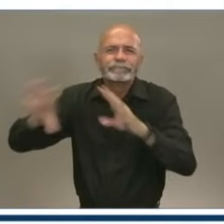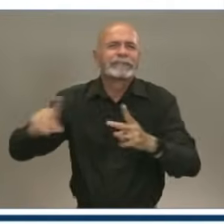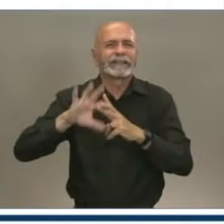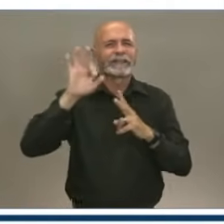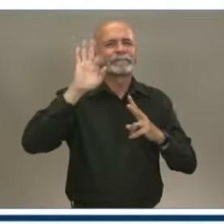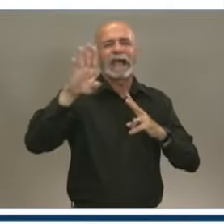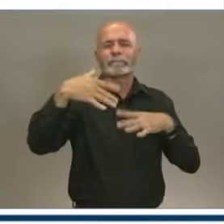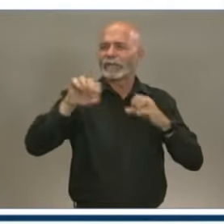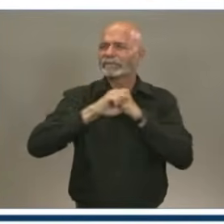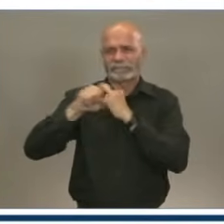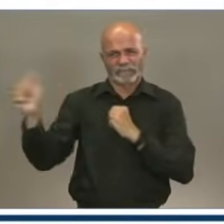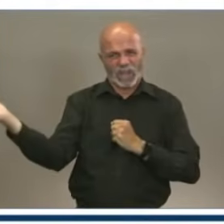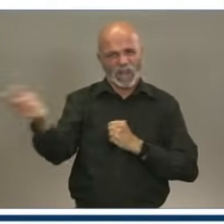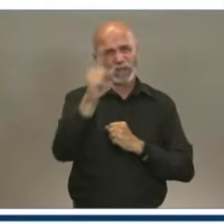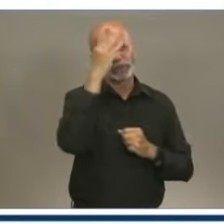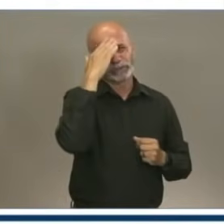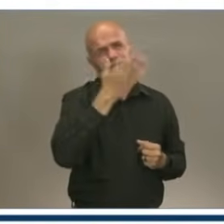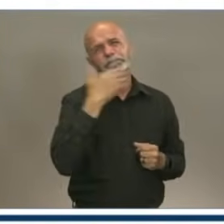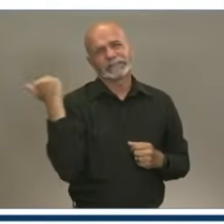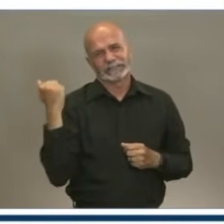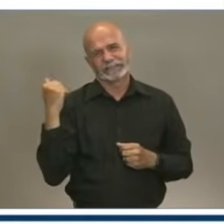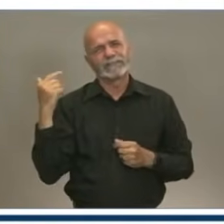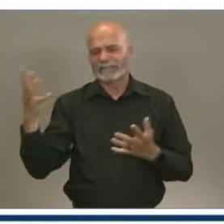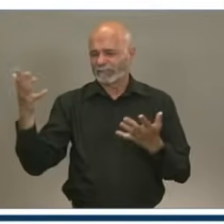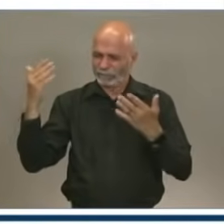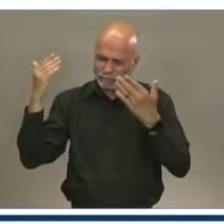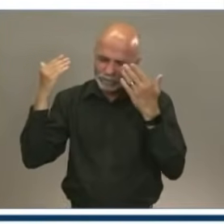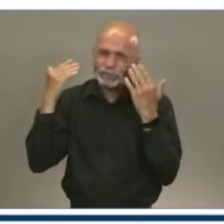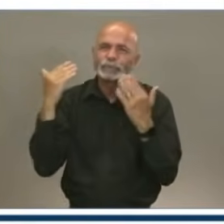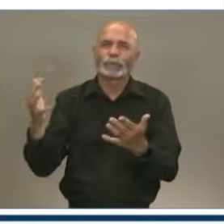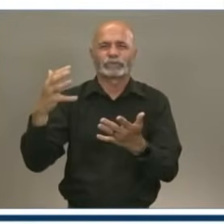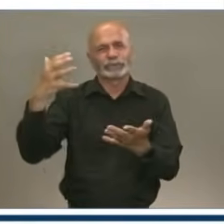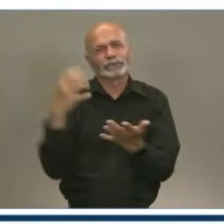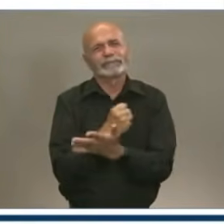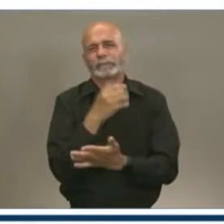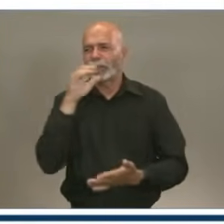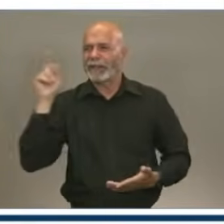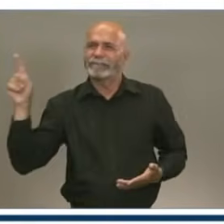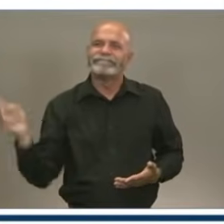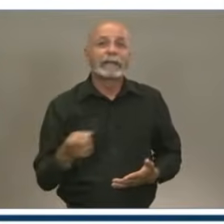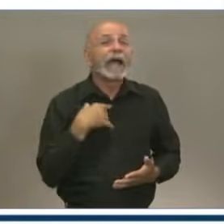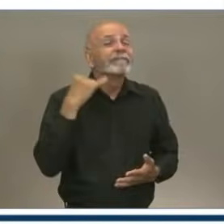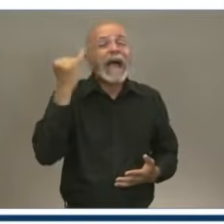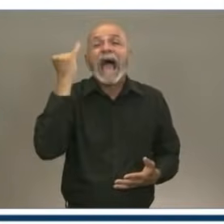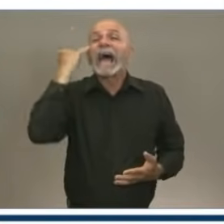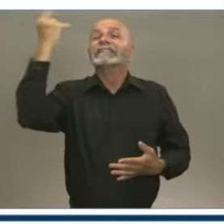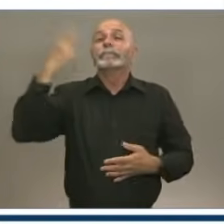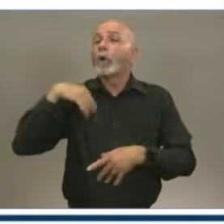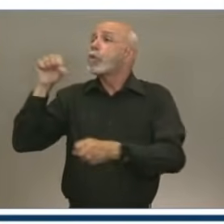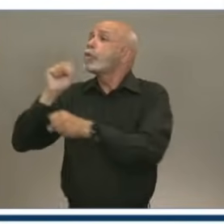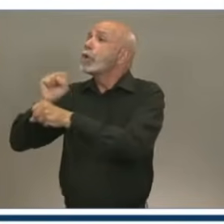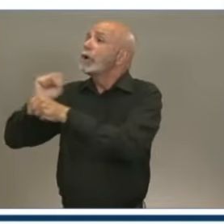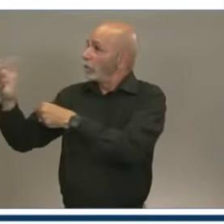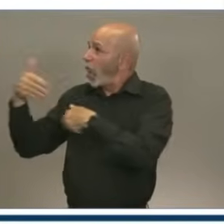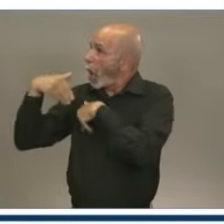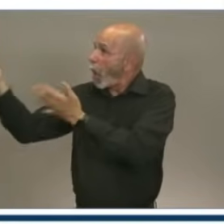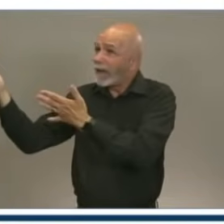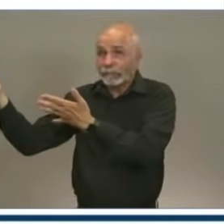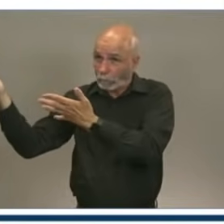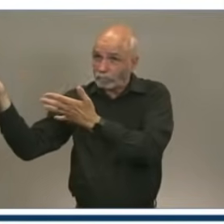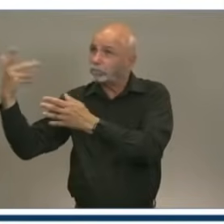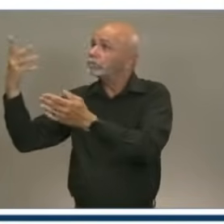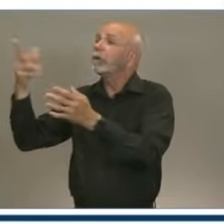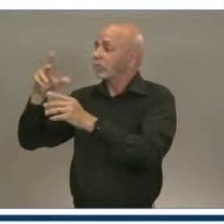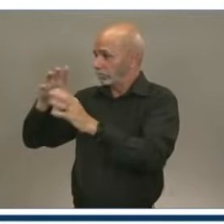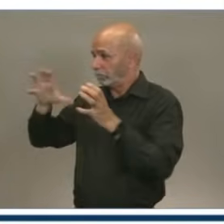get vaccinated. And we're using walk-ins, and I've talked about other creative ways through workplaces and other things that we're actually making sure